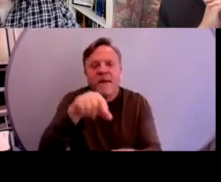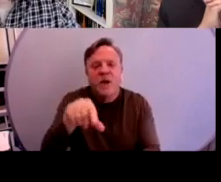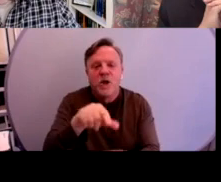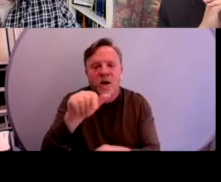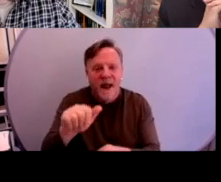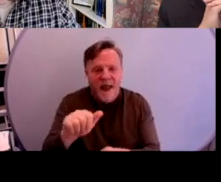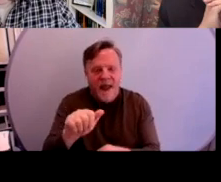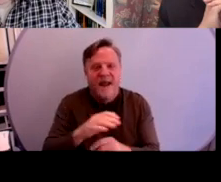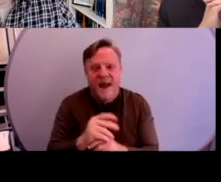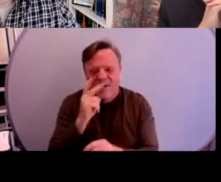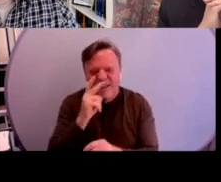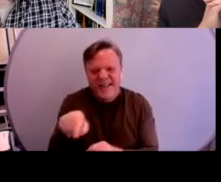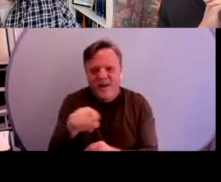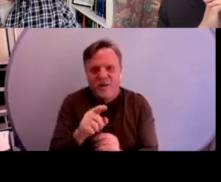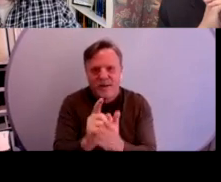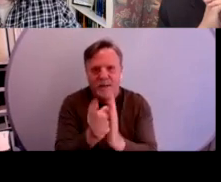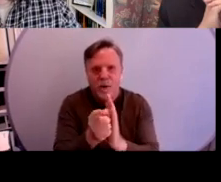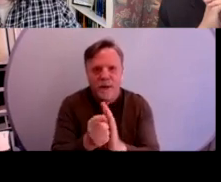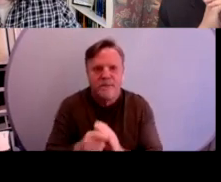that in just a moment.